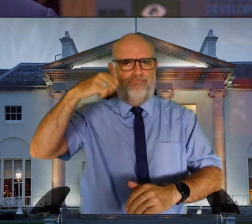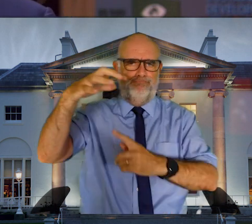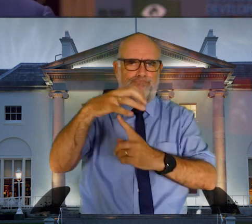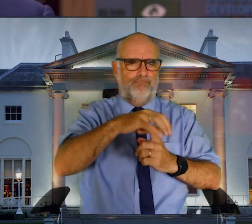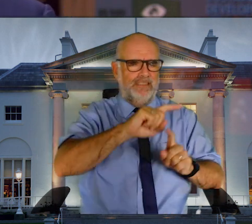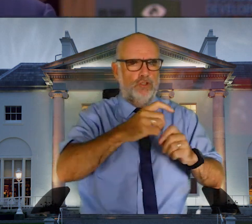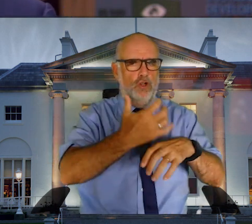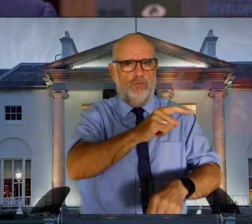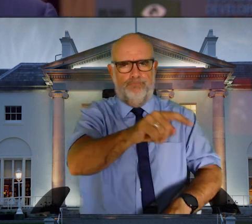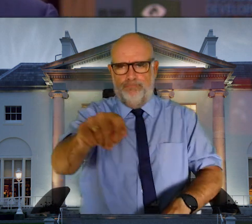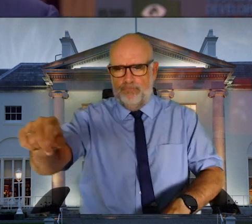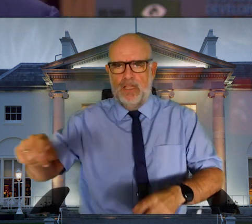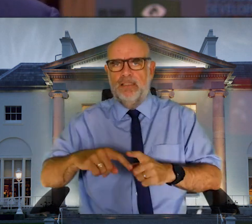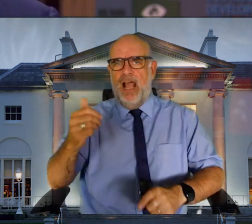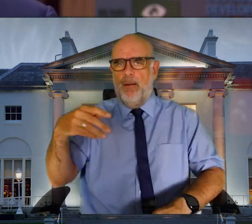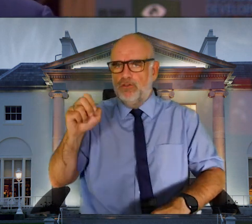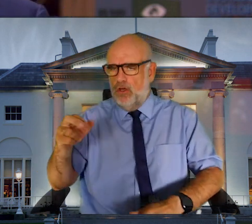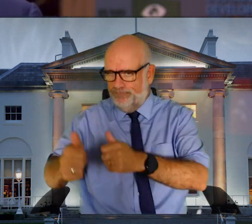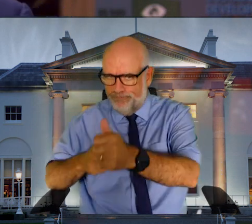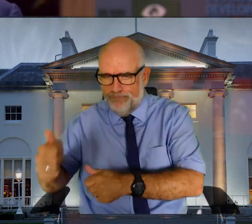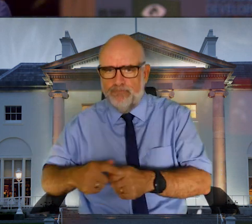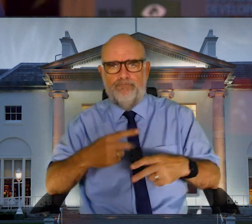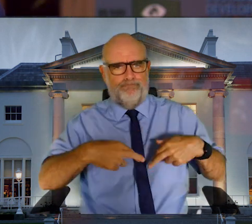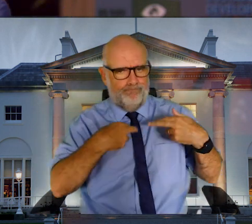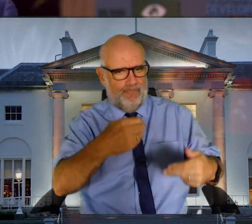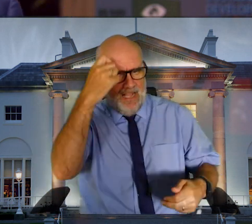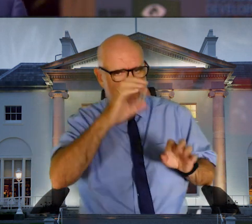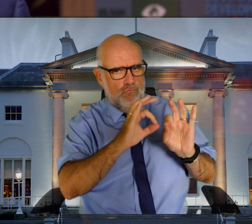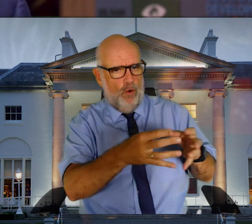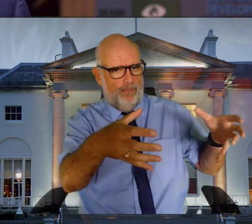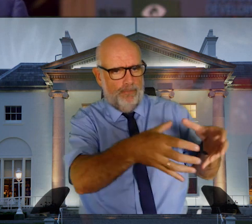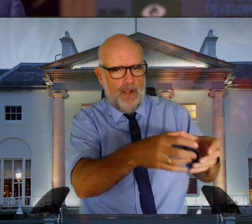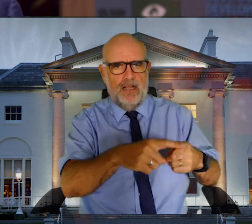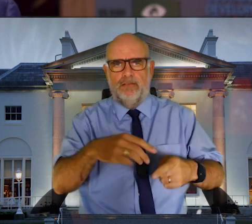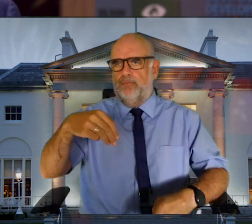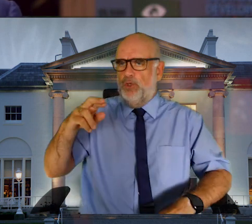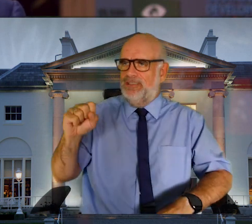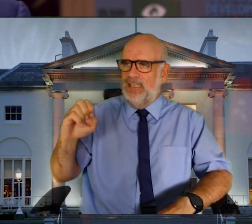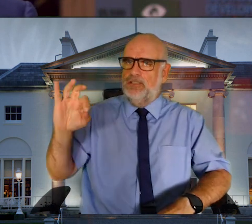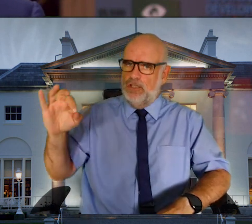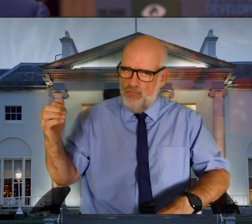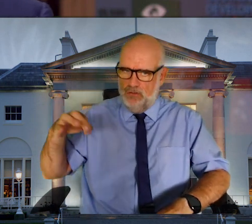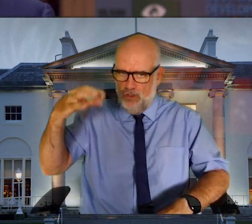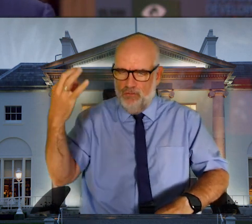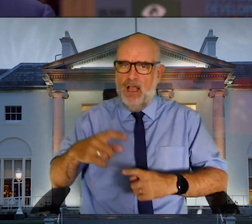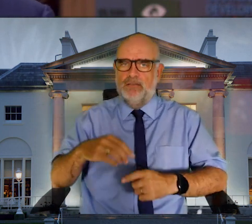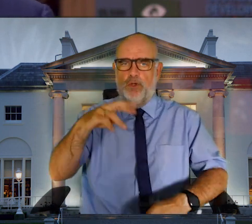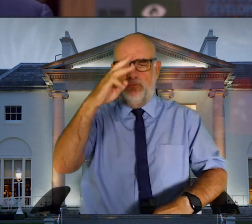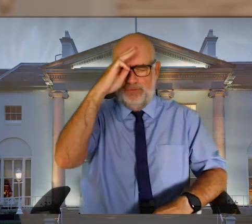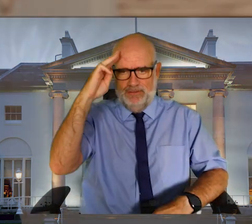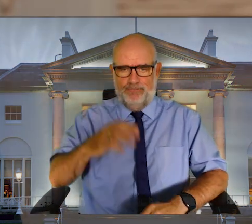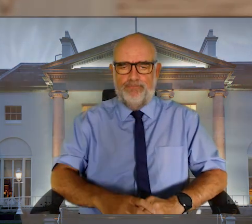were anxious that the actions which had brought humanity to the nadir of cruelty, torture and war would not be